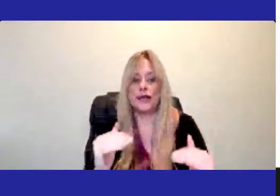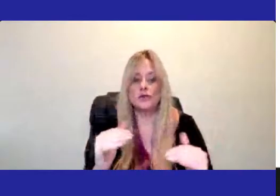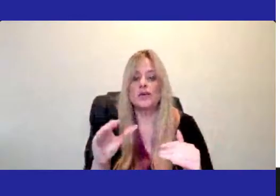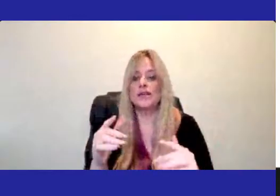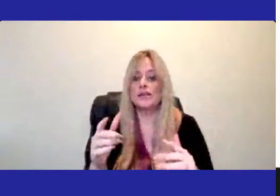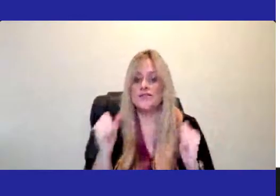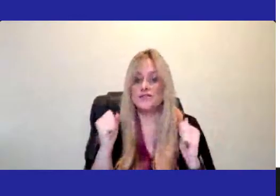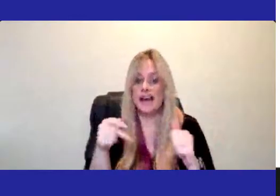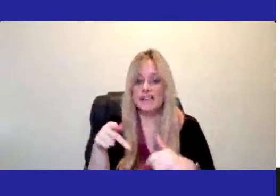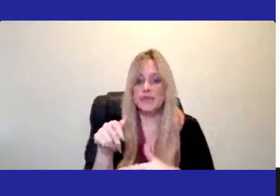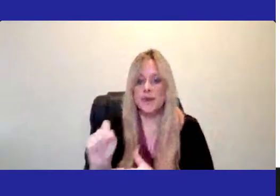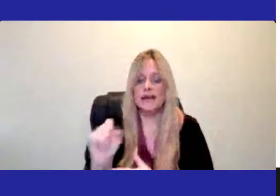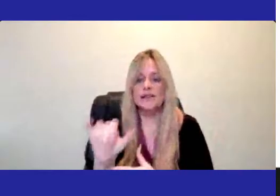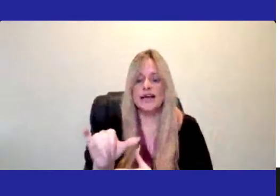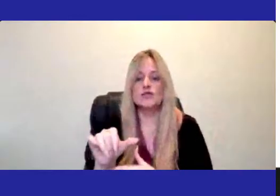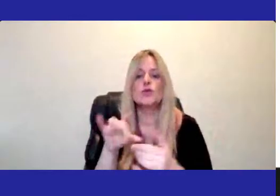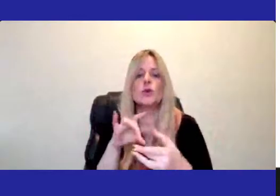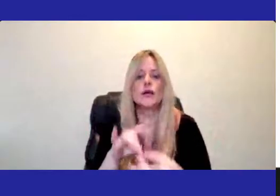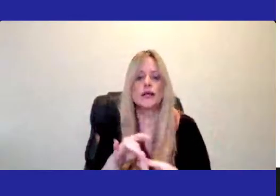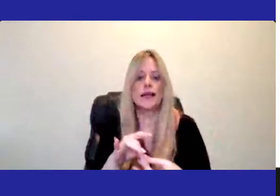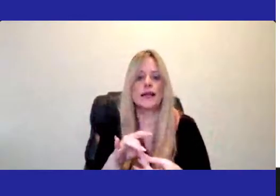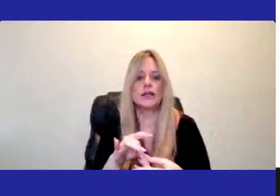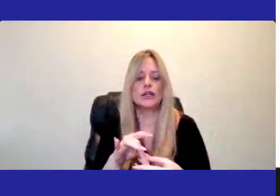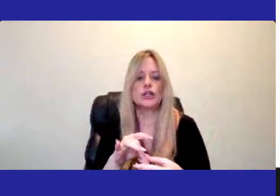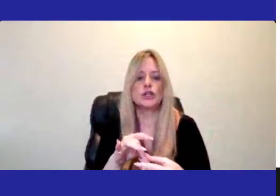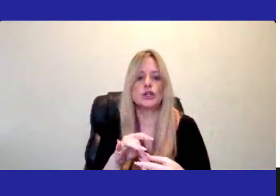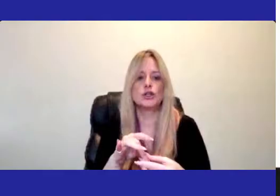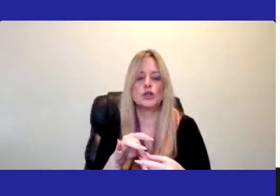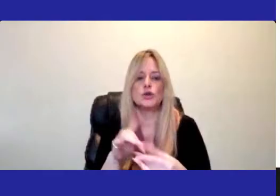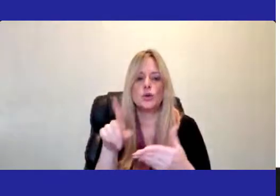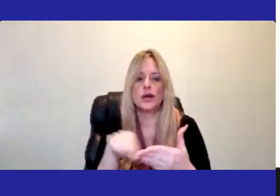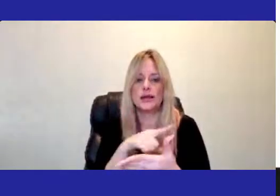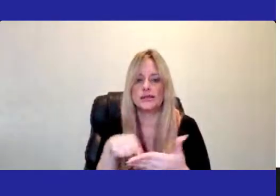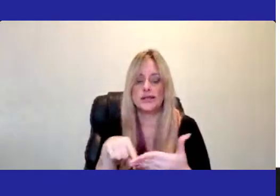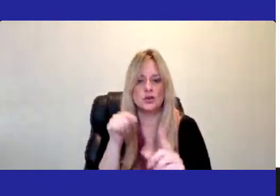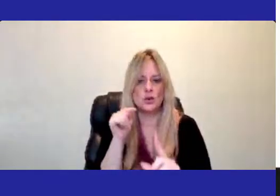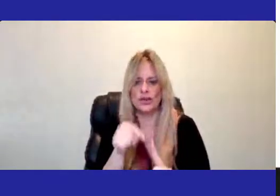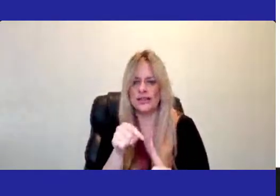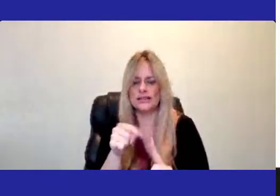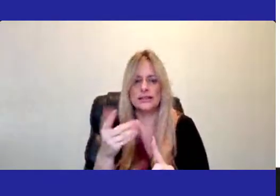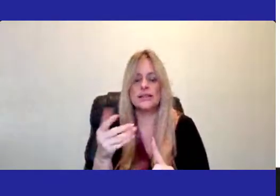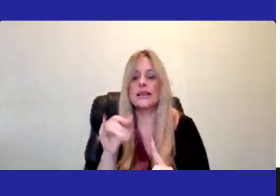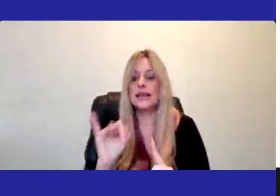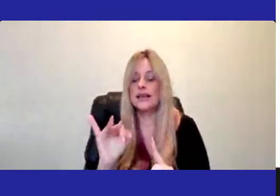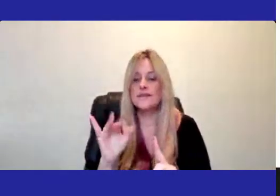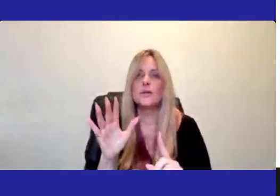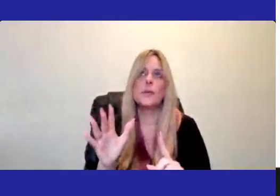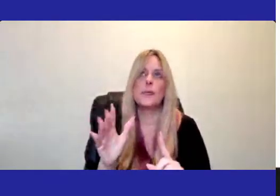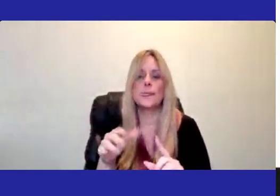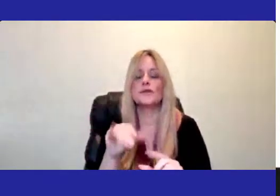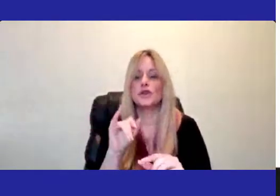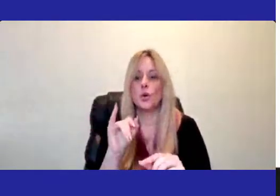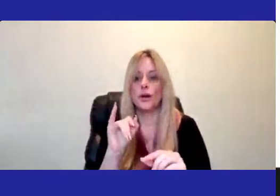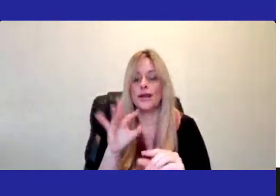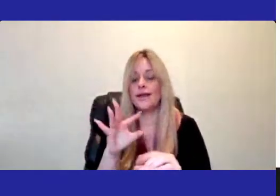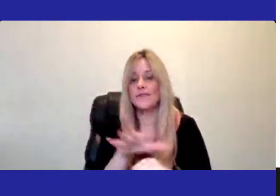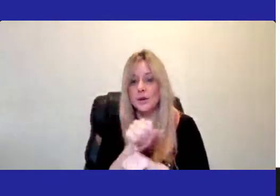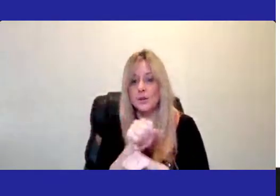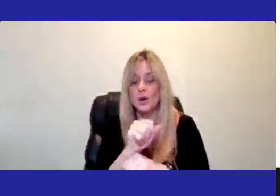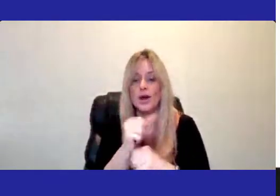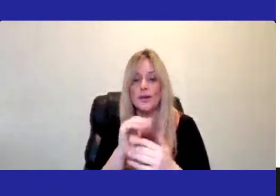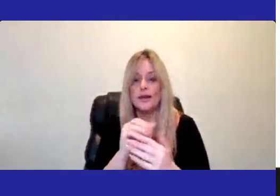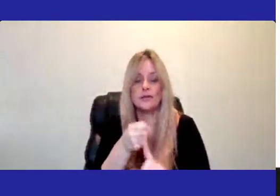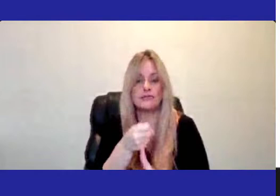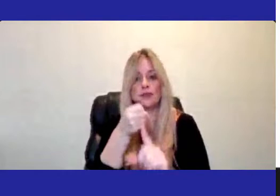is related to a post cancellation. What this is if you cancel, if an appointment suddenly opens up, what you can